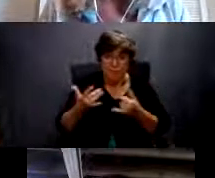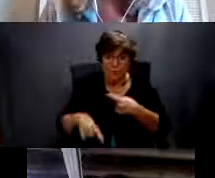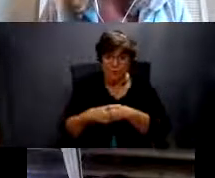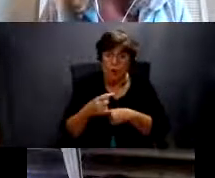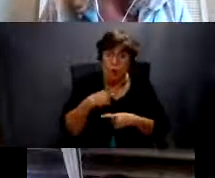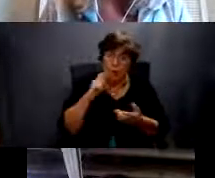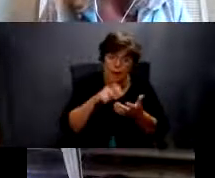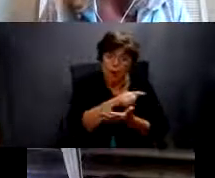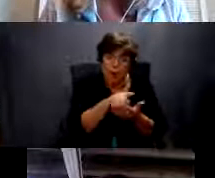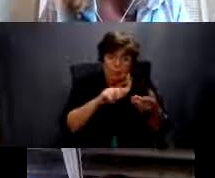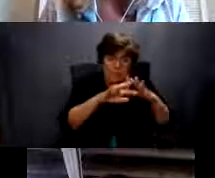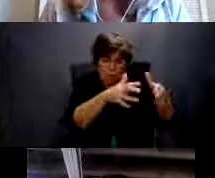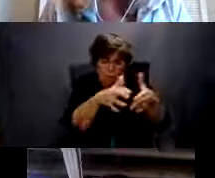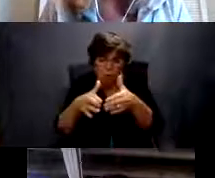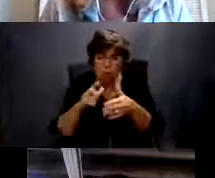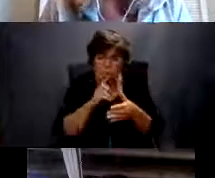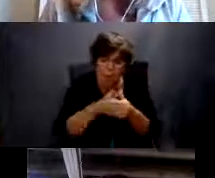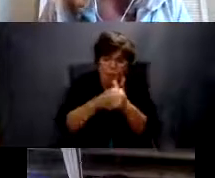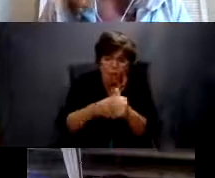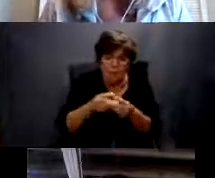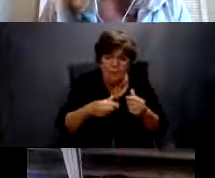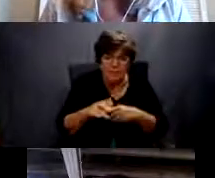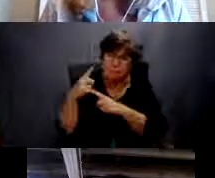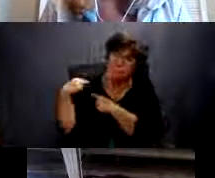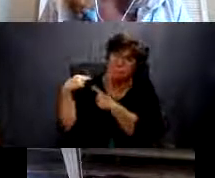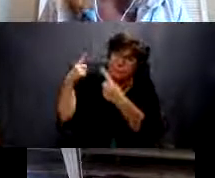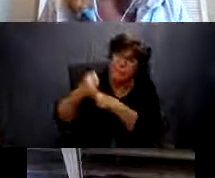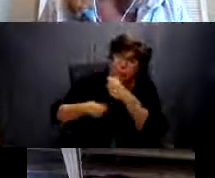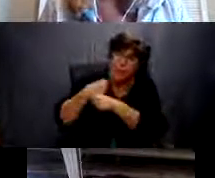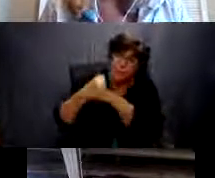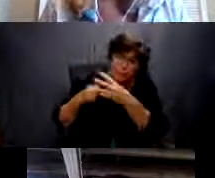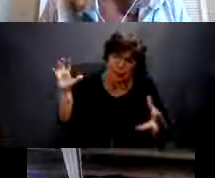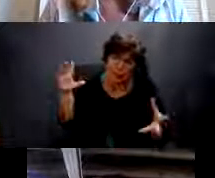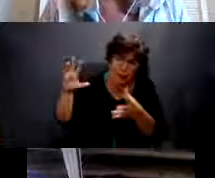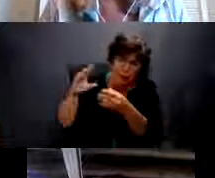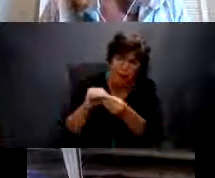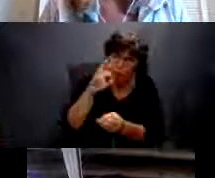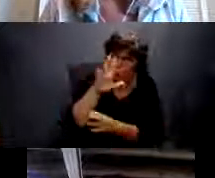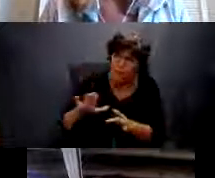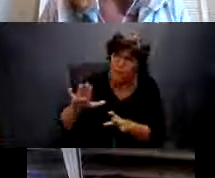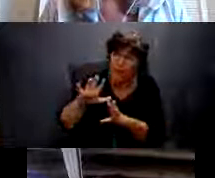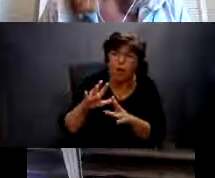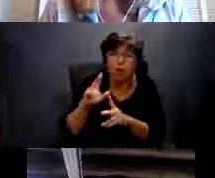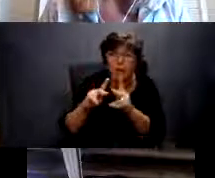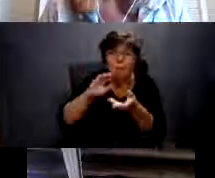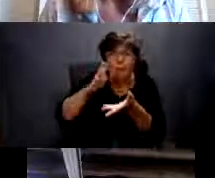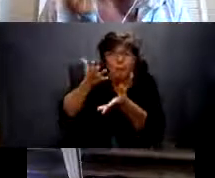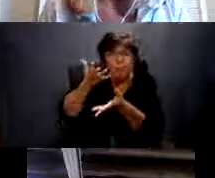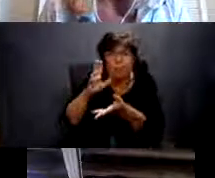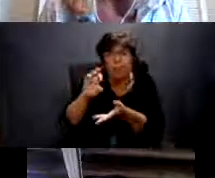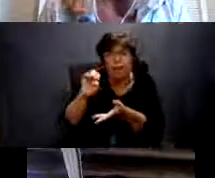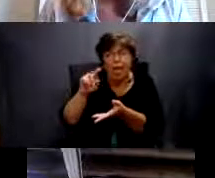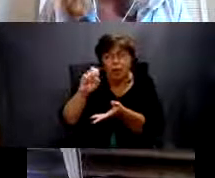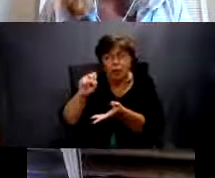Indigenous communities who have stewarded this land throughout the generations and pay respect to their elders past and present.